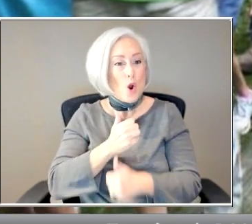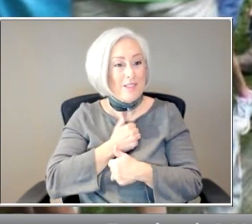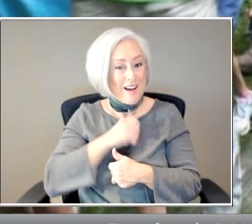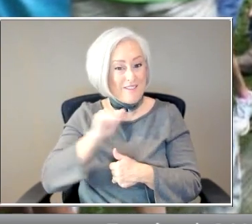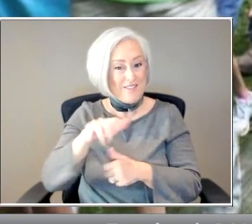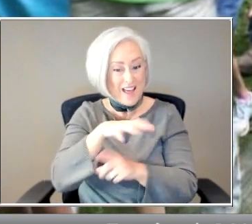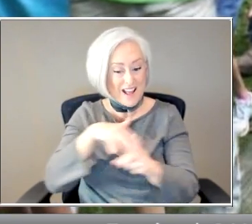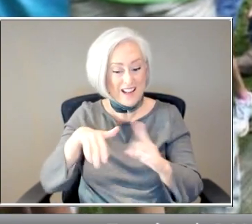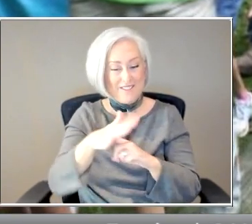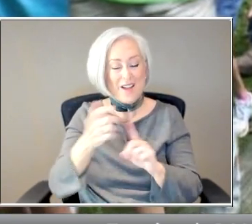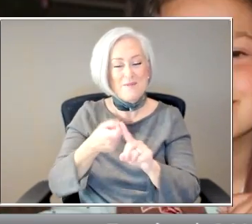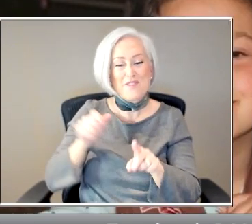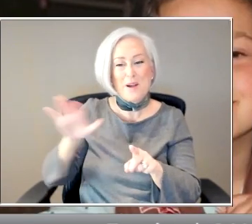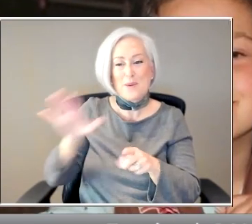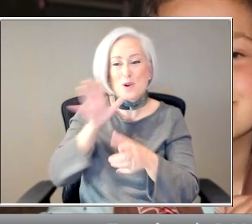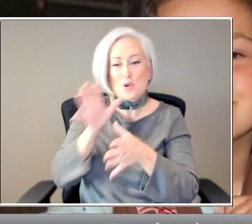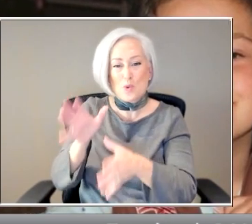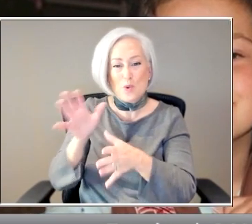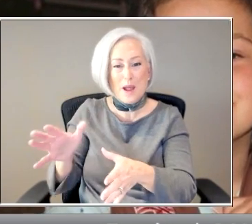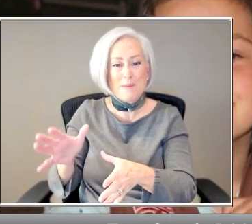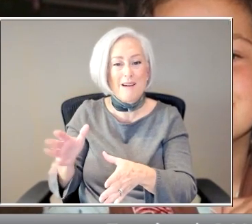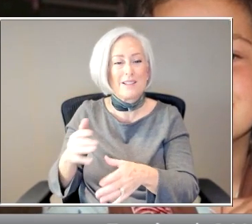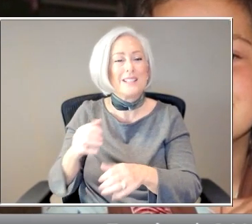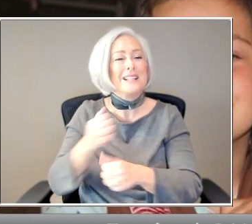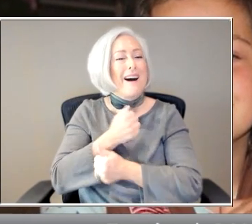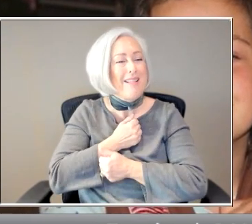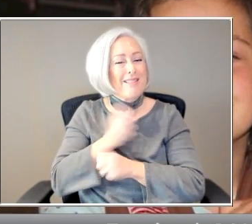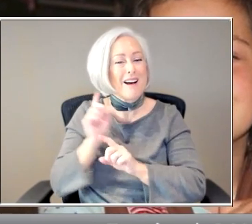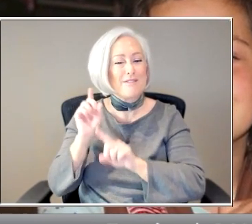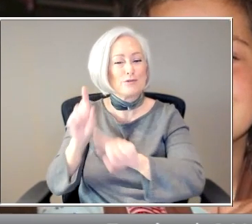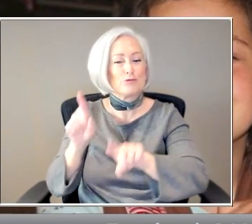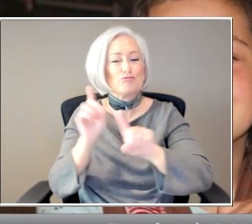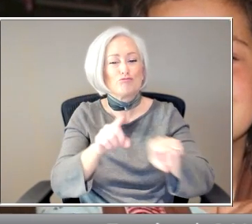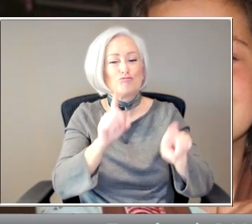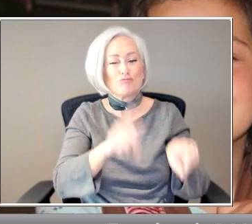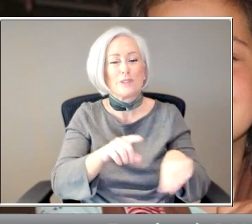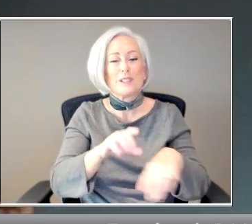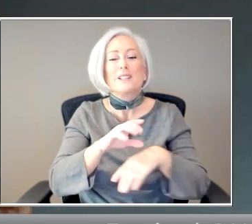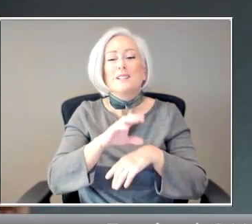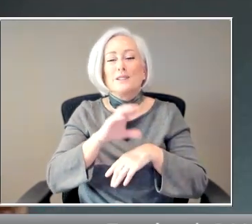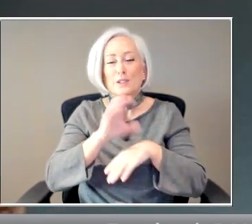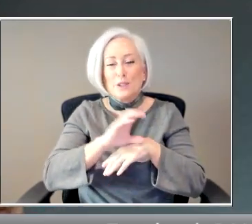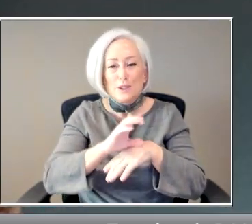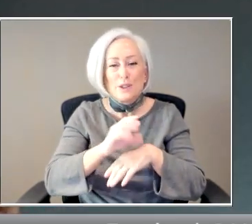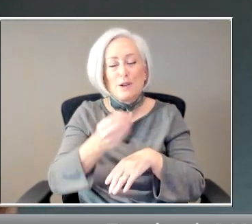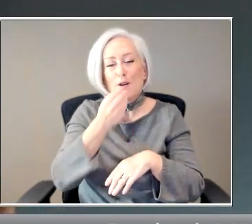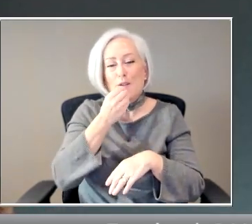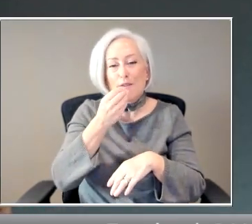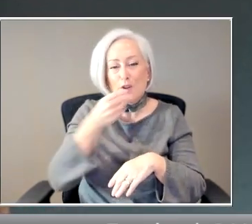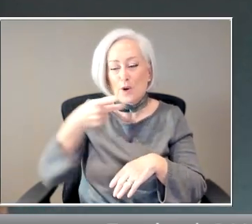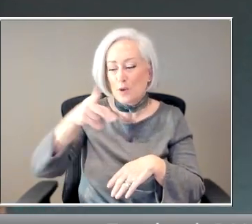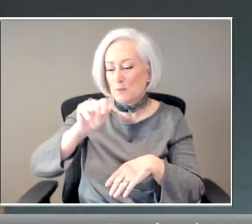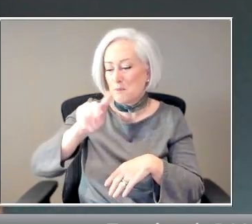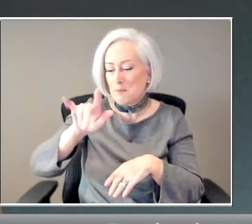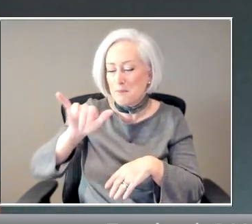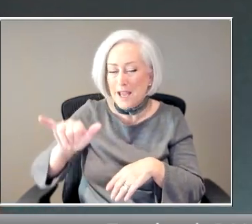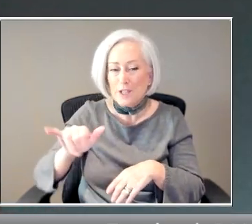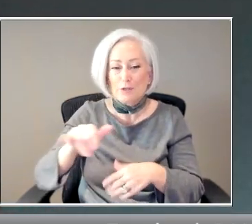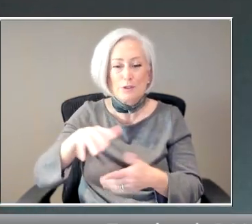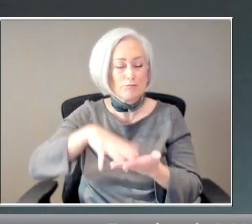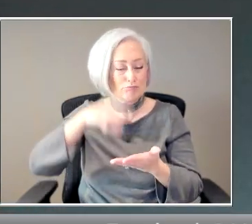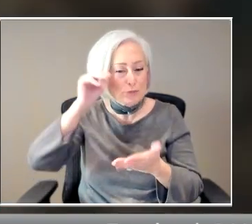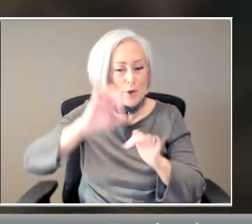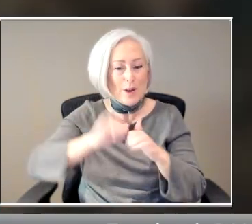I loved going around with my grandma to churches and being in the food pantry, learning how to cook with her. But there are some